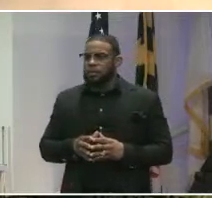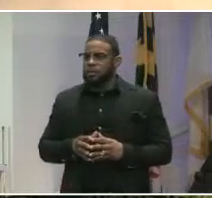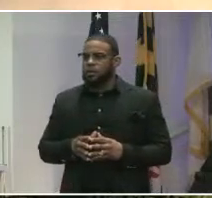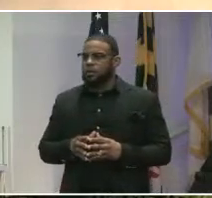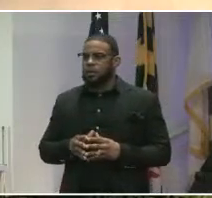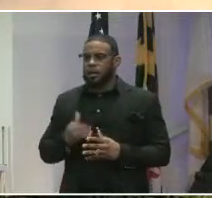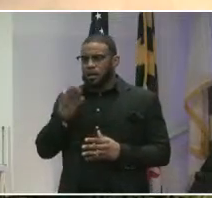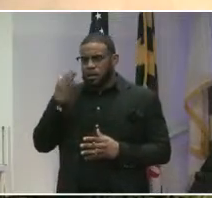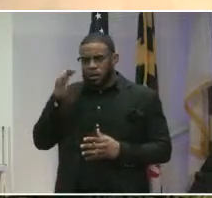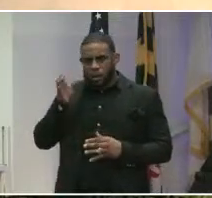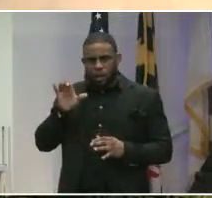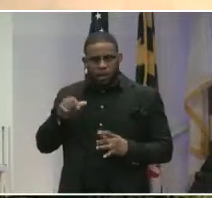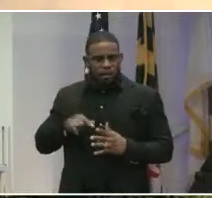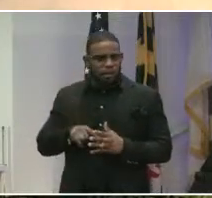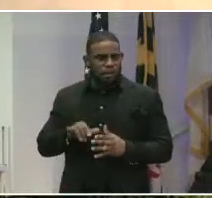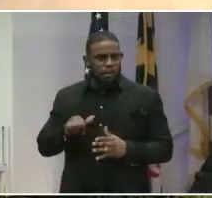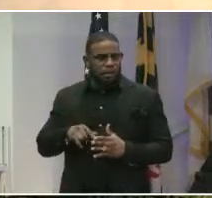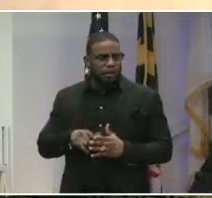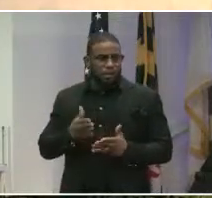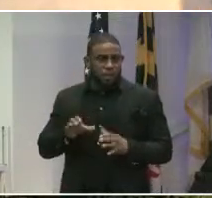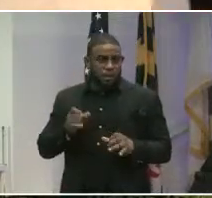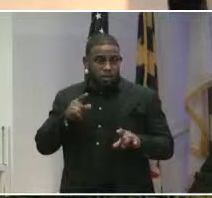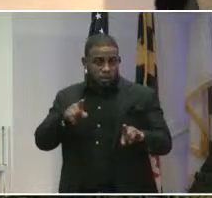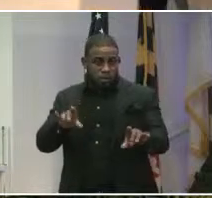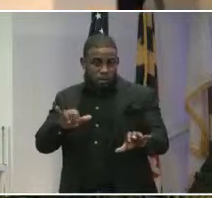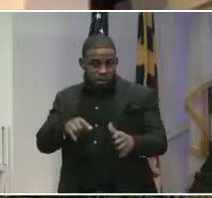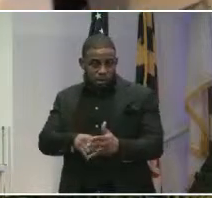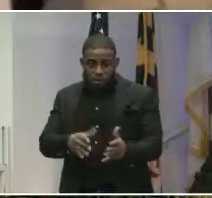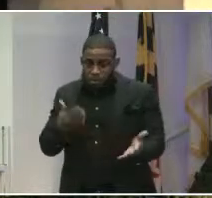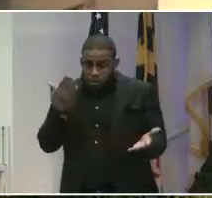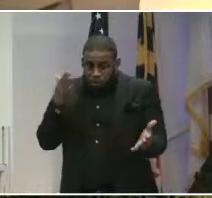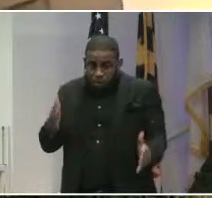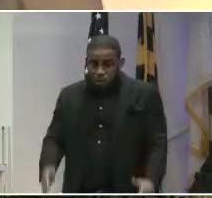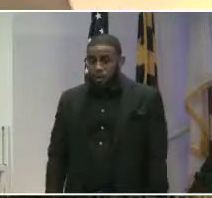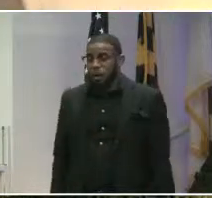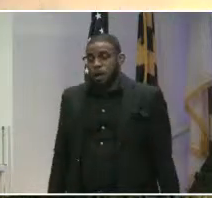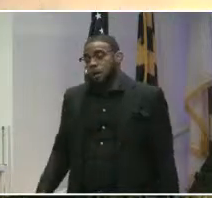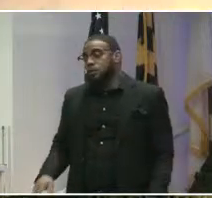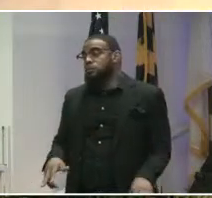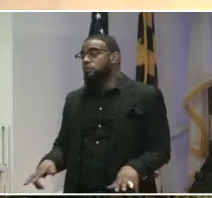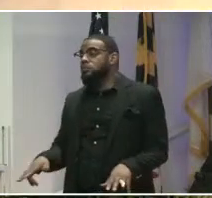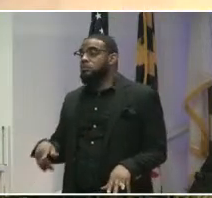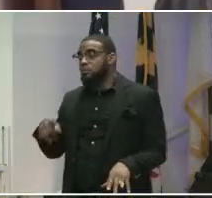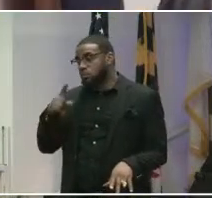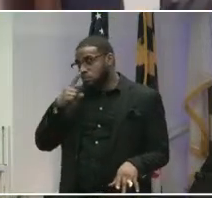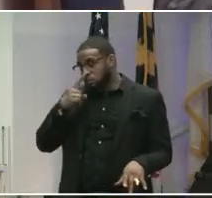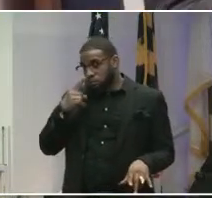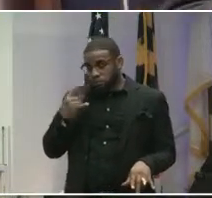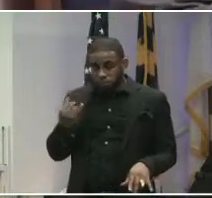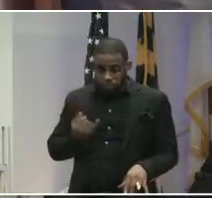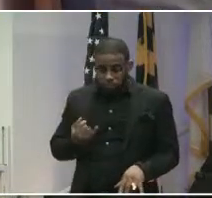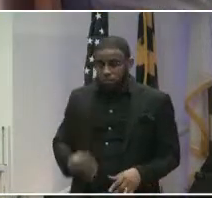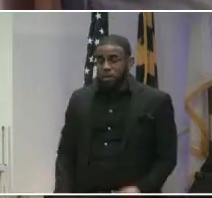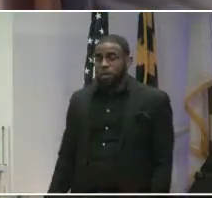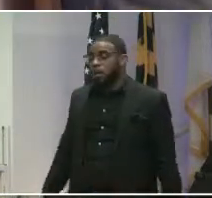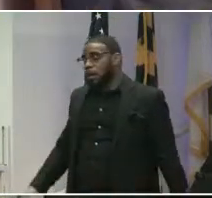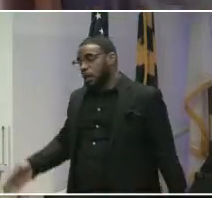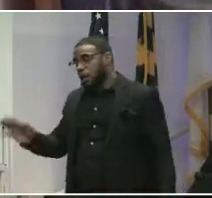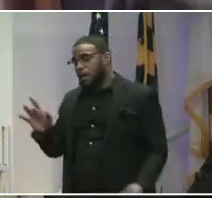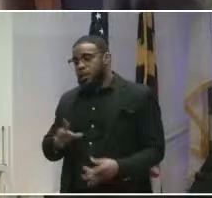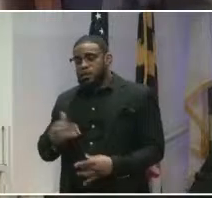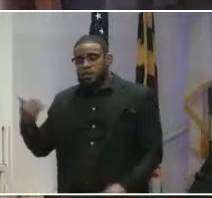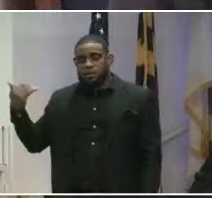And I don't know why God does me like this, and maybe he does some of you like this. I was just walking, minding my business. And God said,